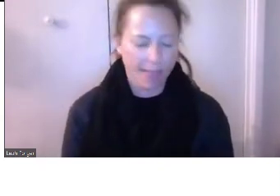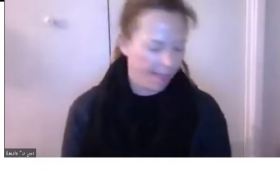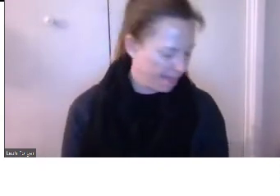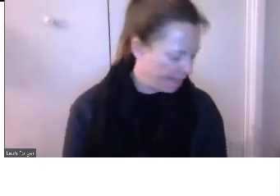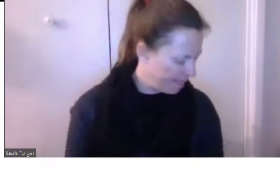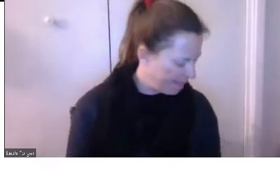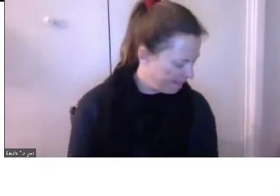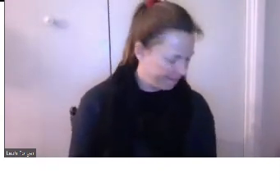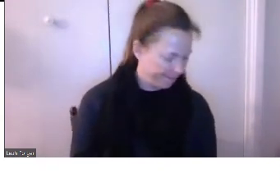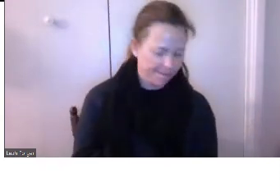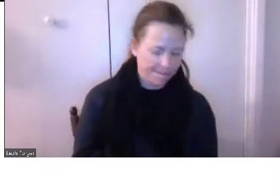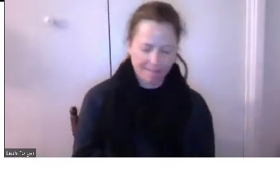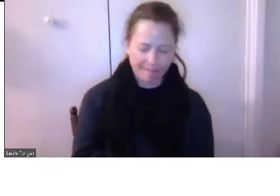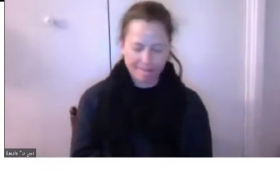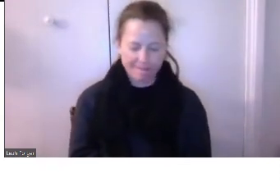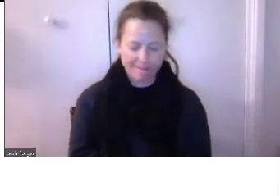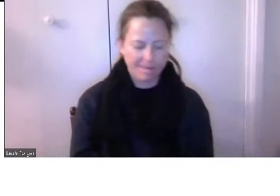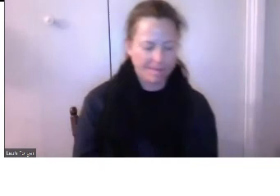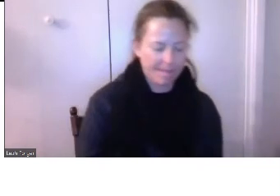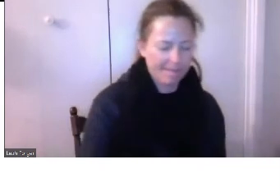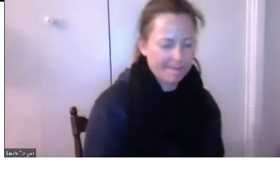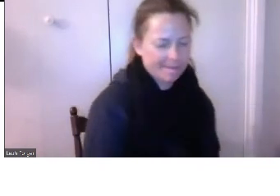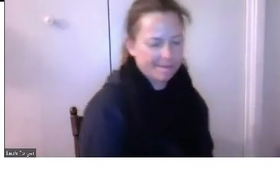m times x minus x1.